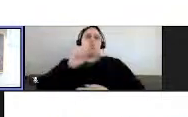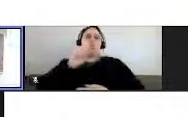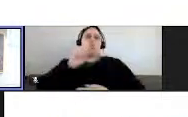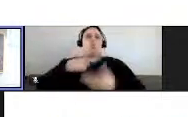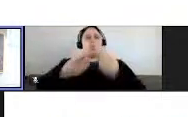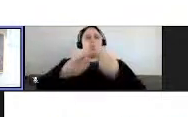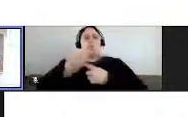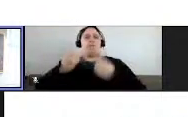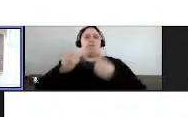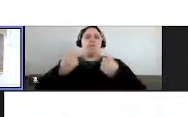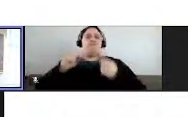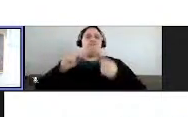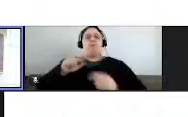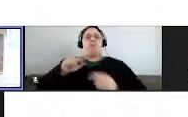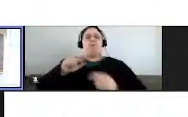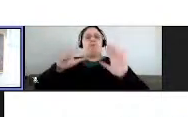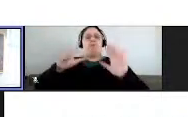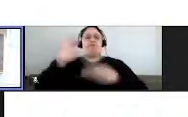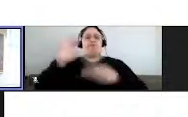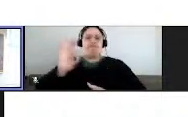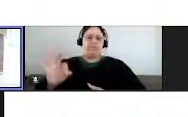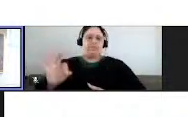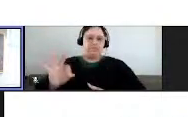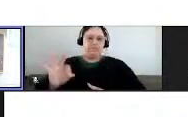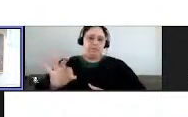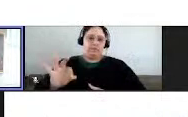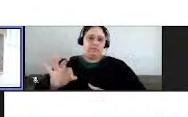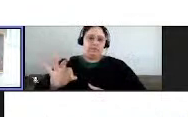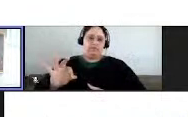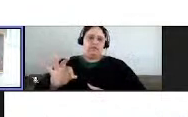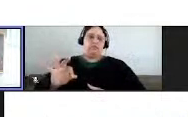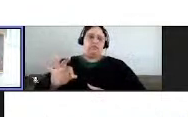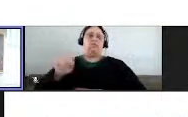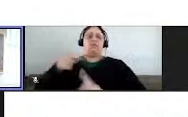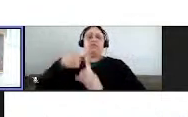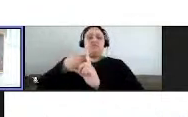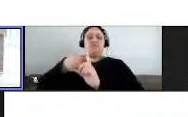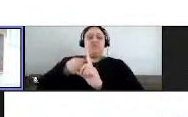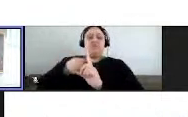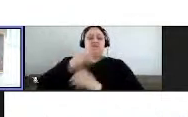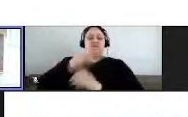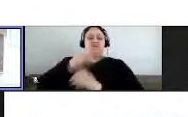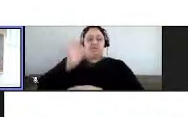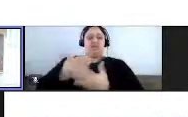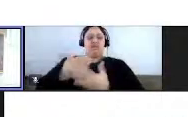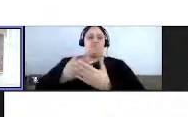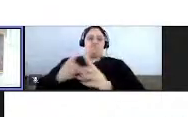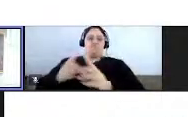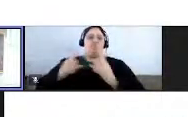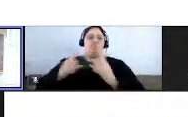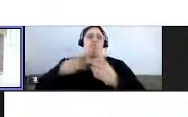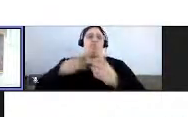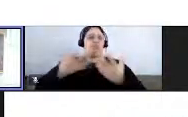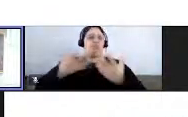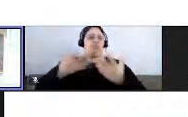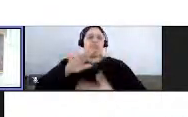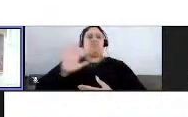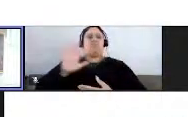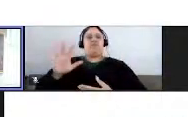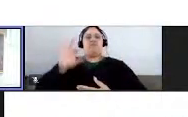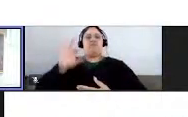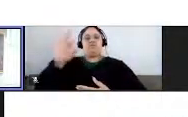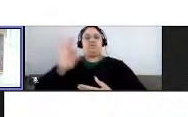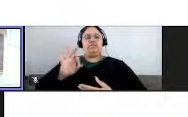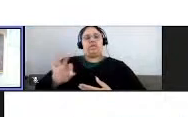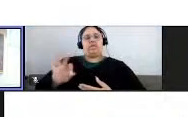achieve 11.7%. And the target rate for the department was at 55% of